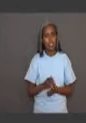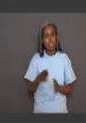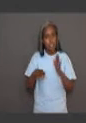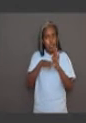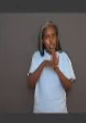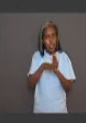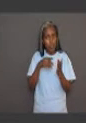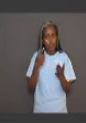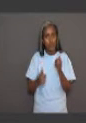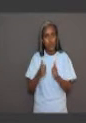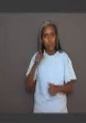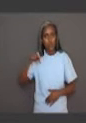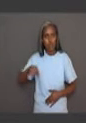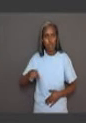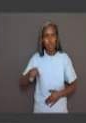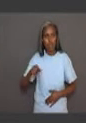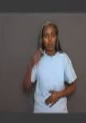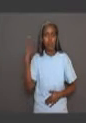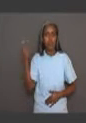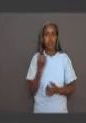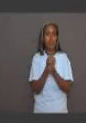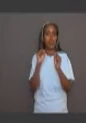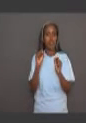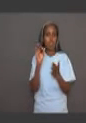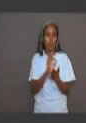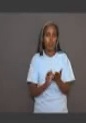on which quartile you are solving for.